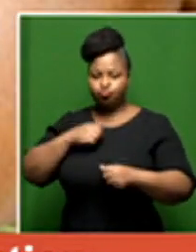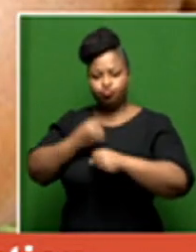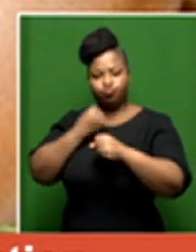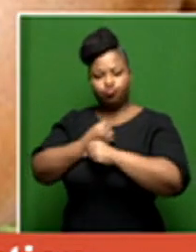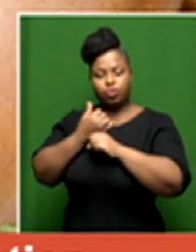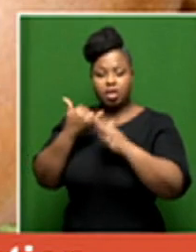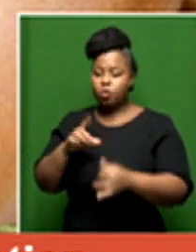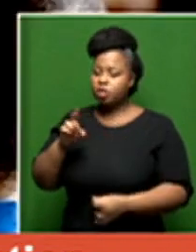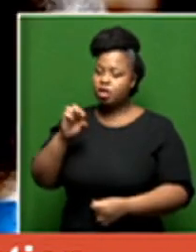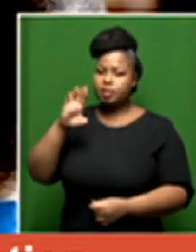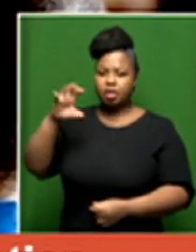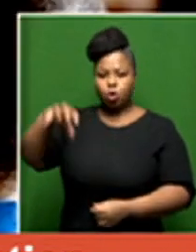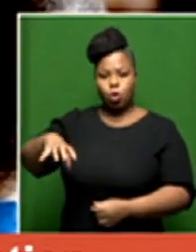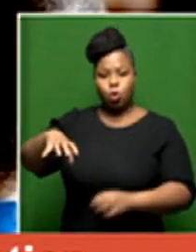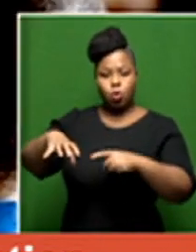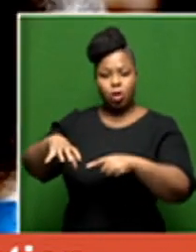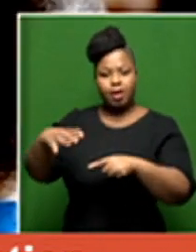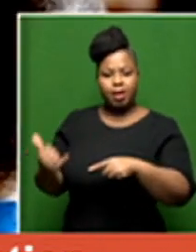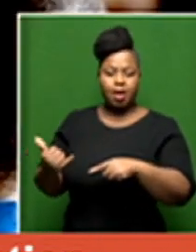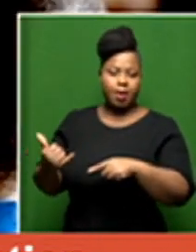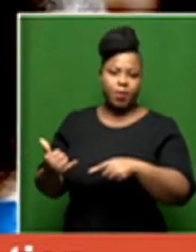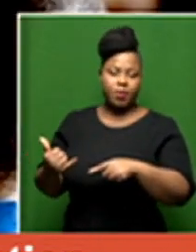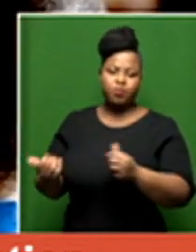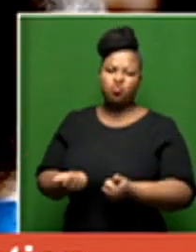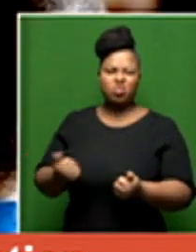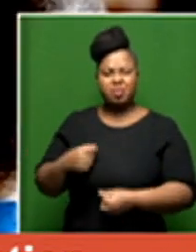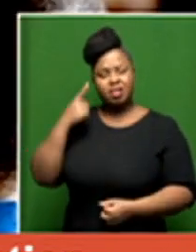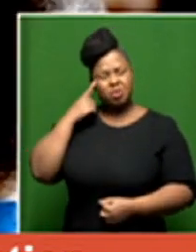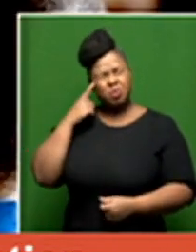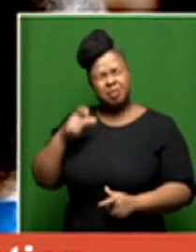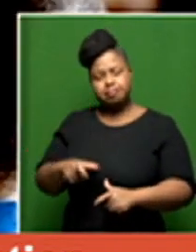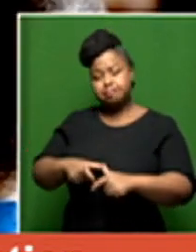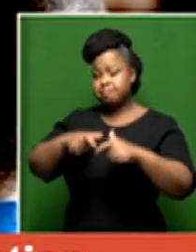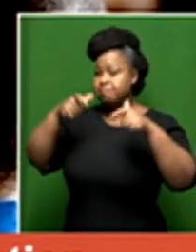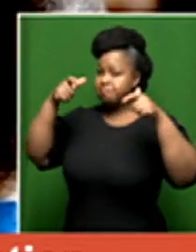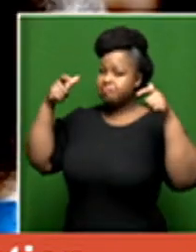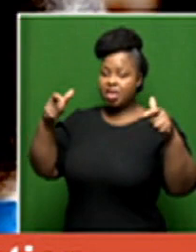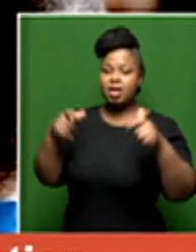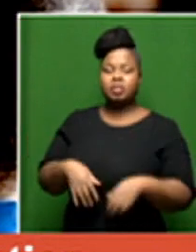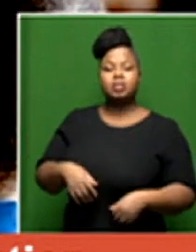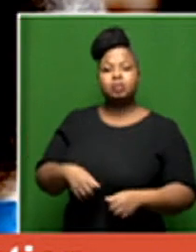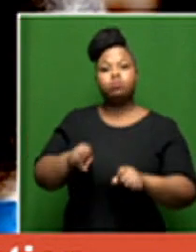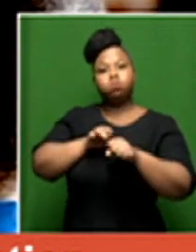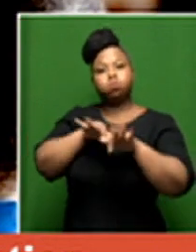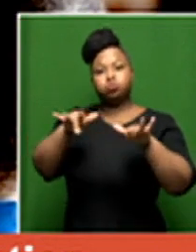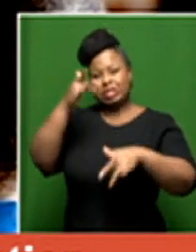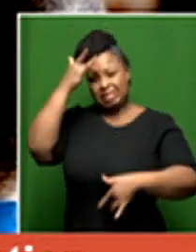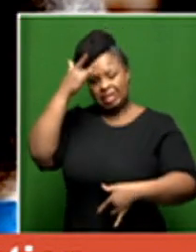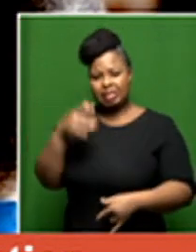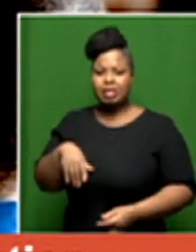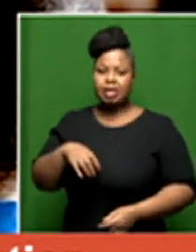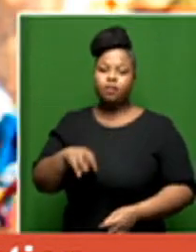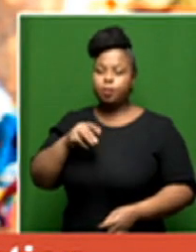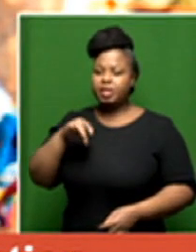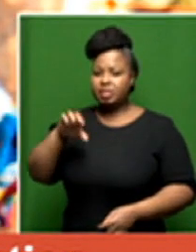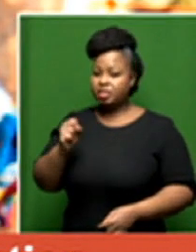and DRC has faced, I think, one of the biggest measles outbreak